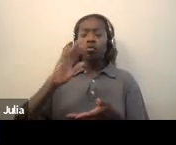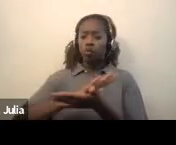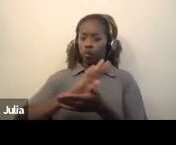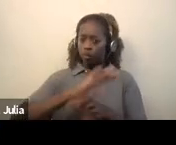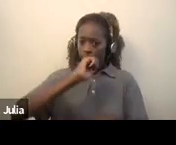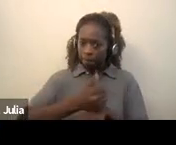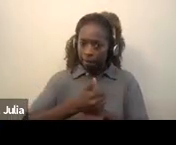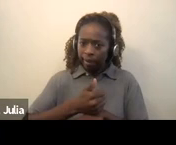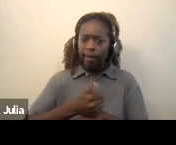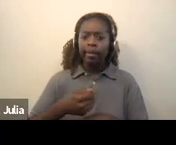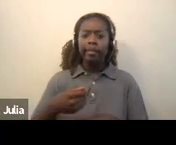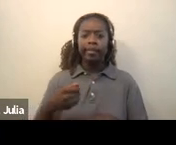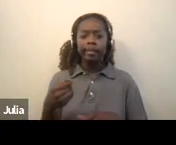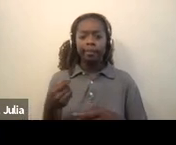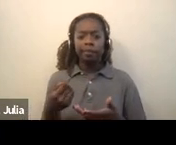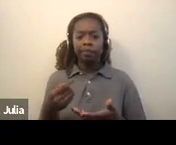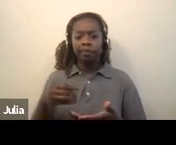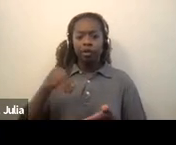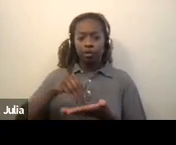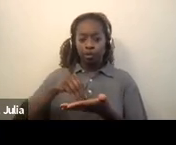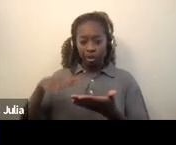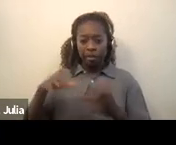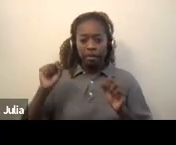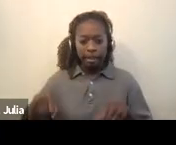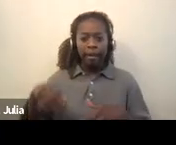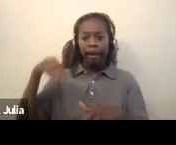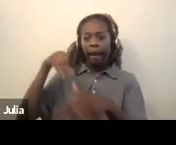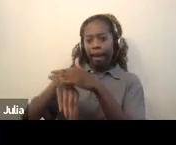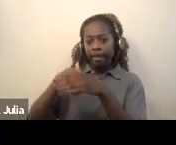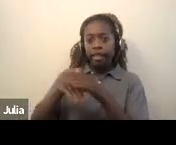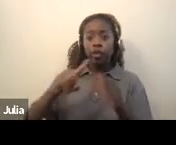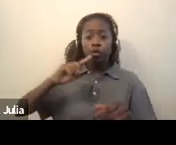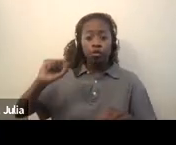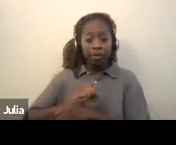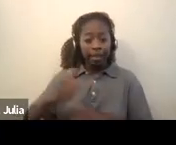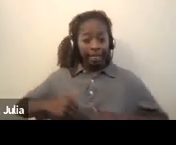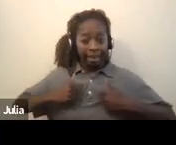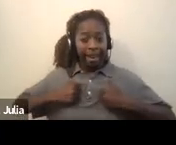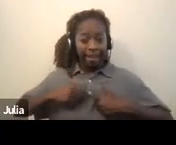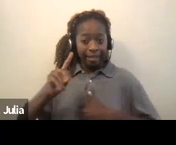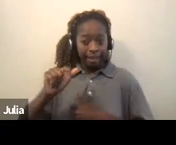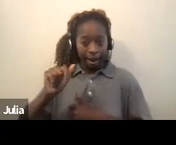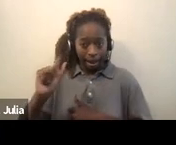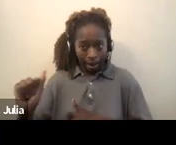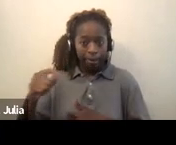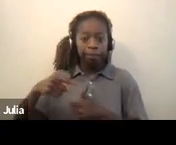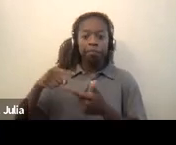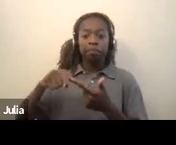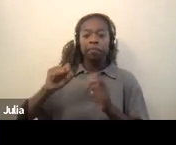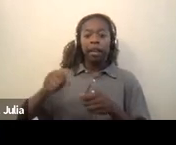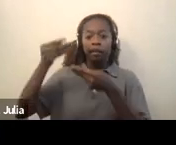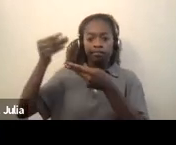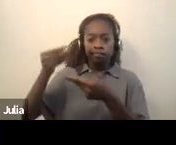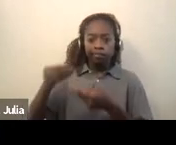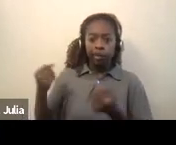actionable and holistic student data work together to log support notes and design and monitor